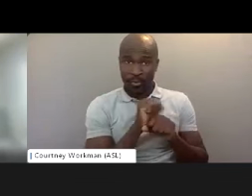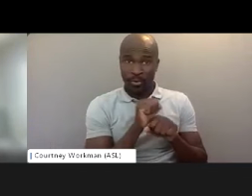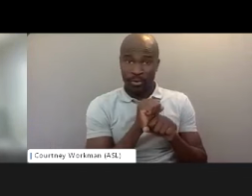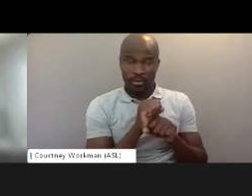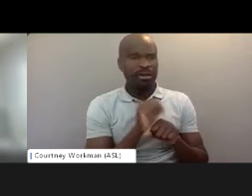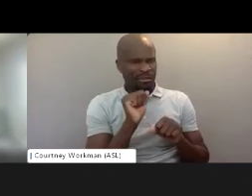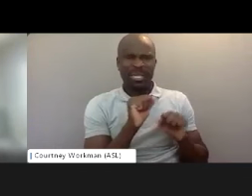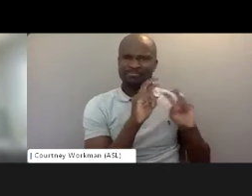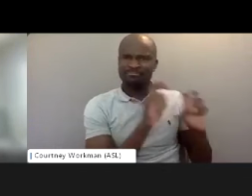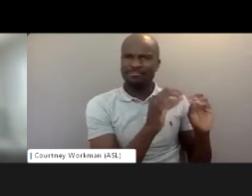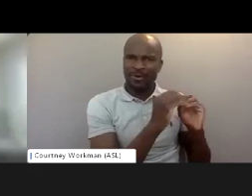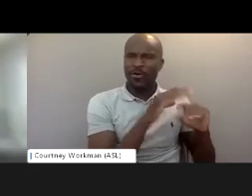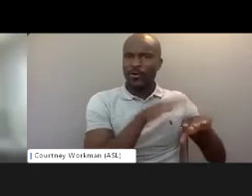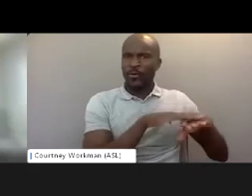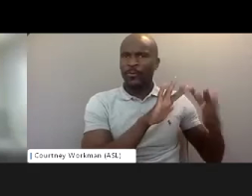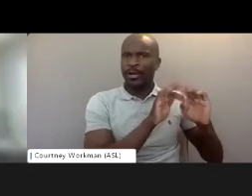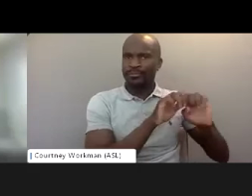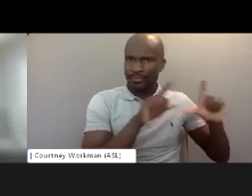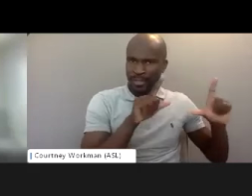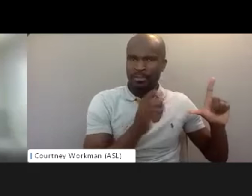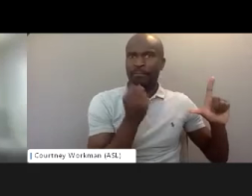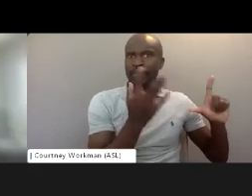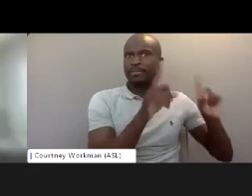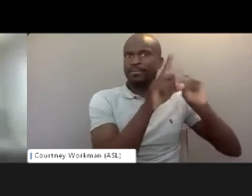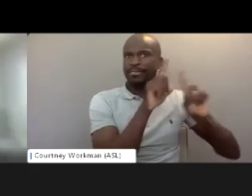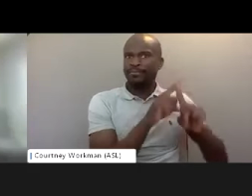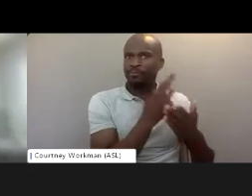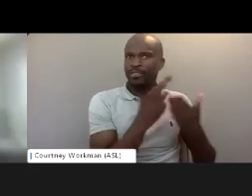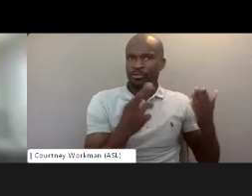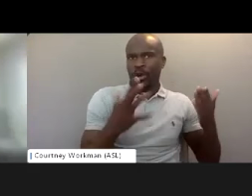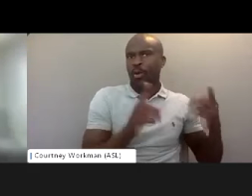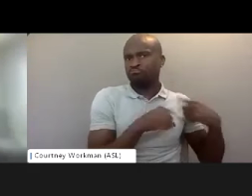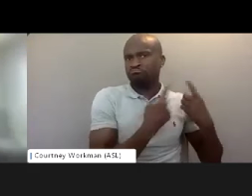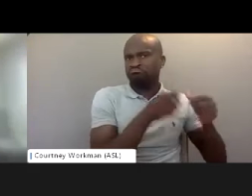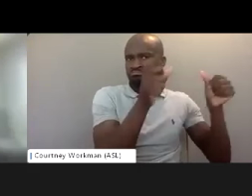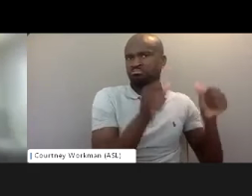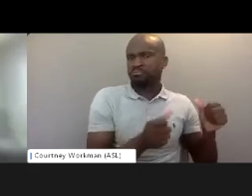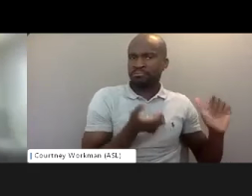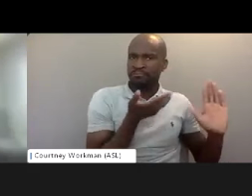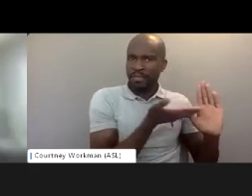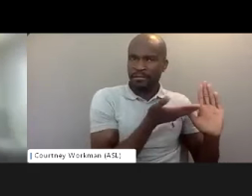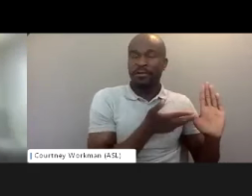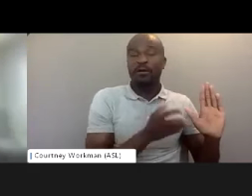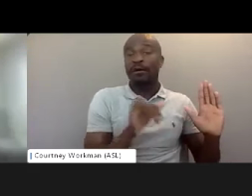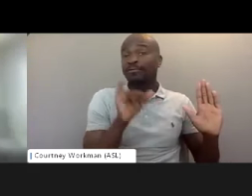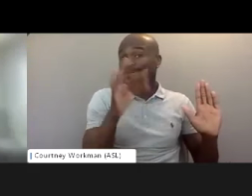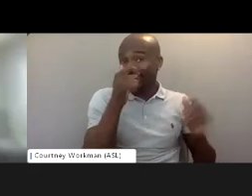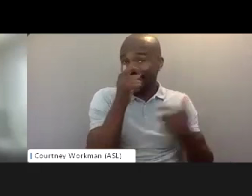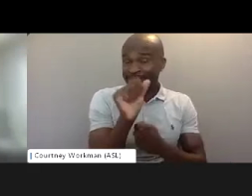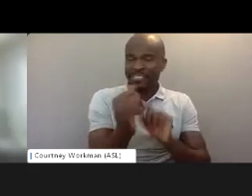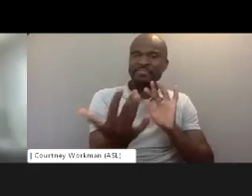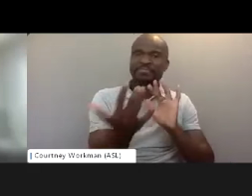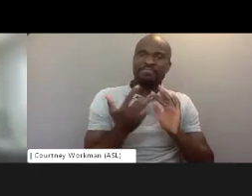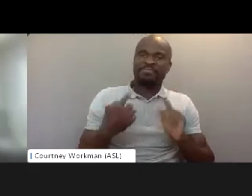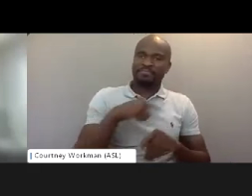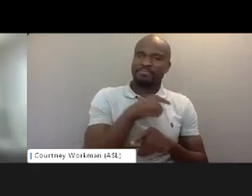ICPTTA website. There's a lot of resources already available on there. And then also reach out if you're interested in some training and technical assistance specifically